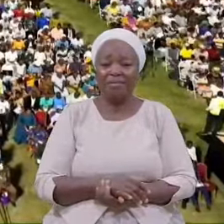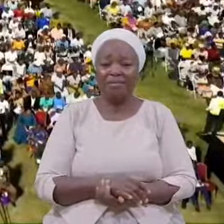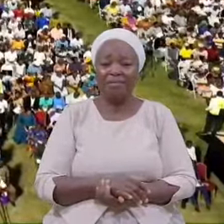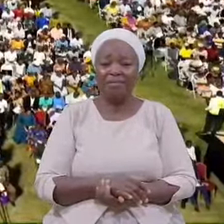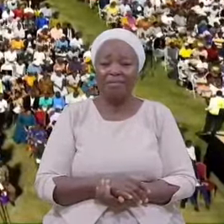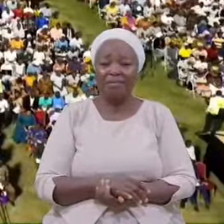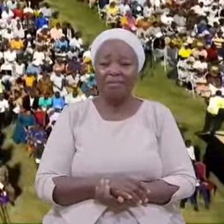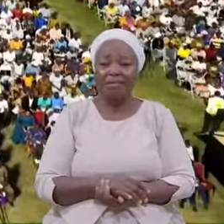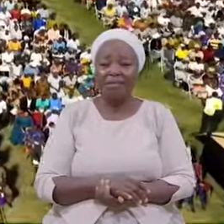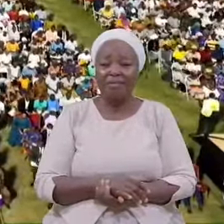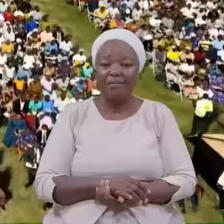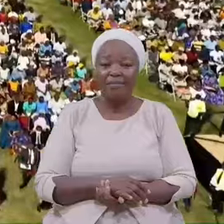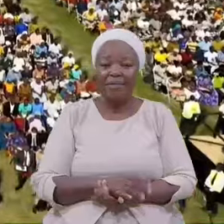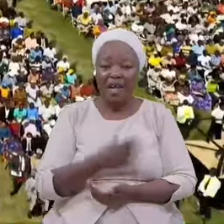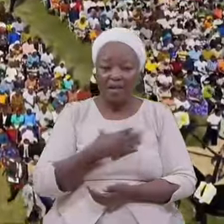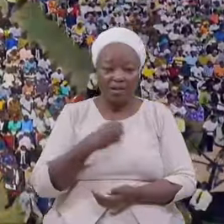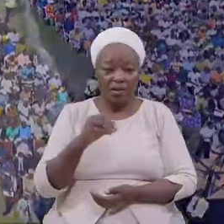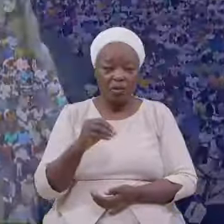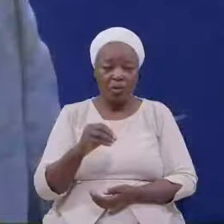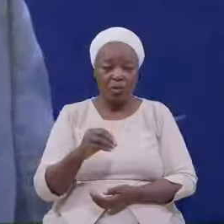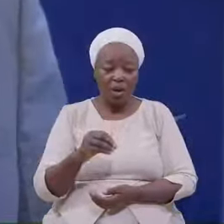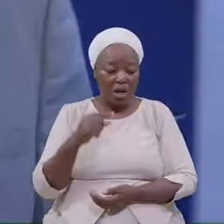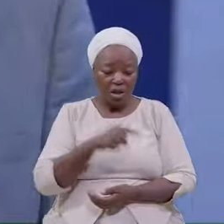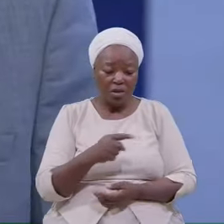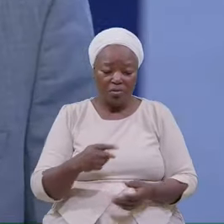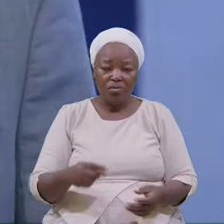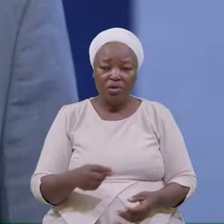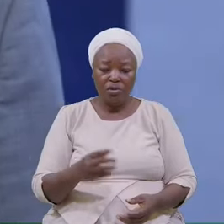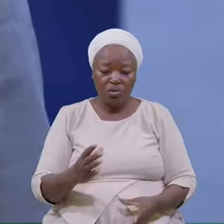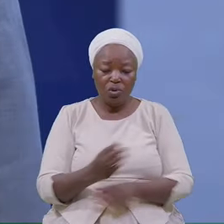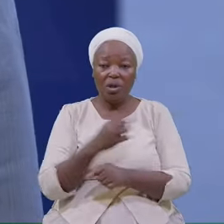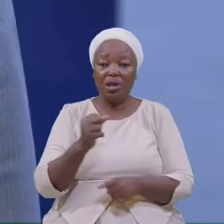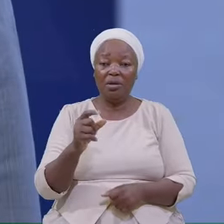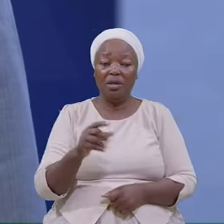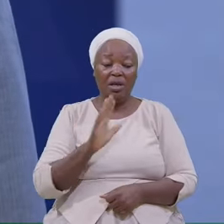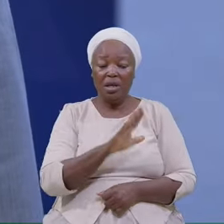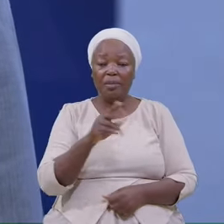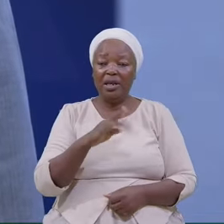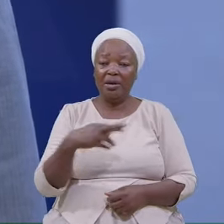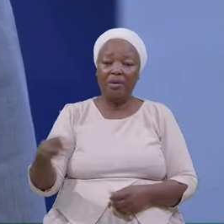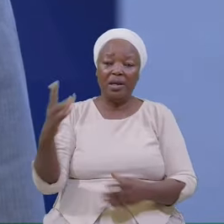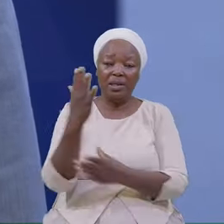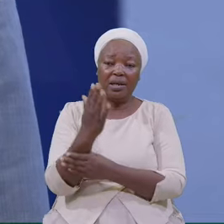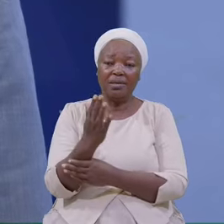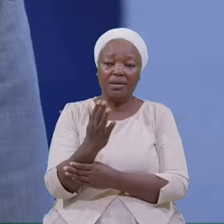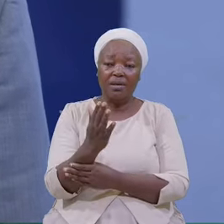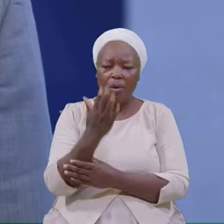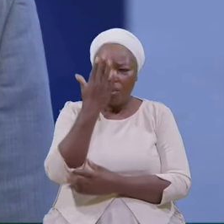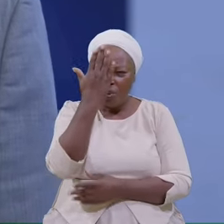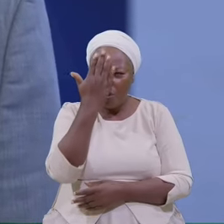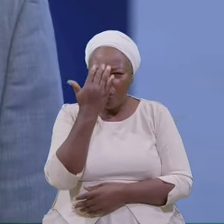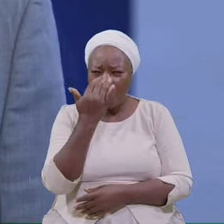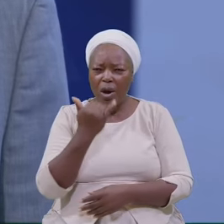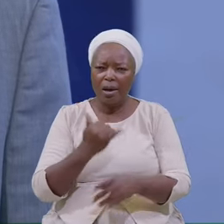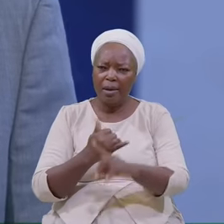nom de Jésus. And so, he took him by the right hand. Donc, et le prenant par la main droite. Why?